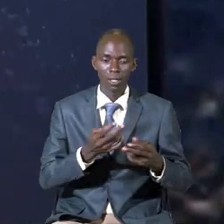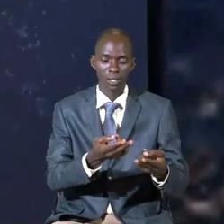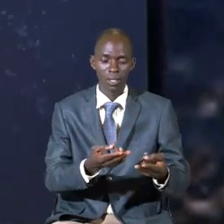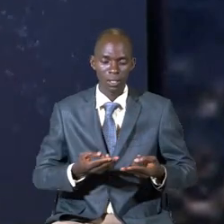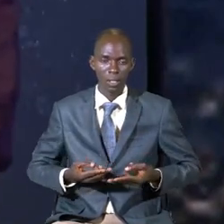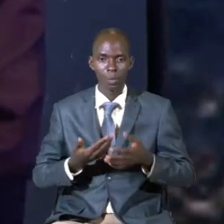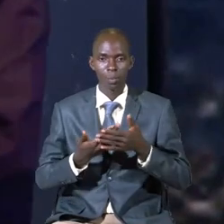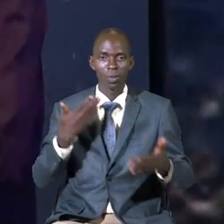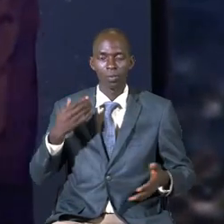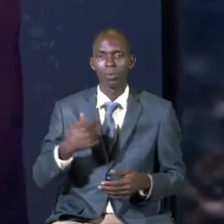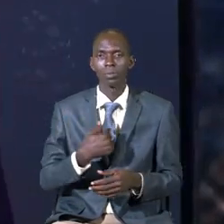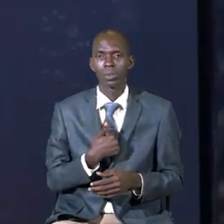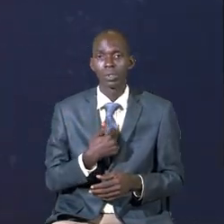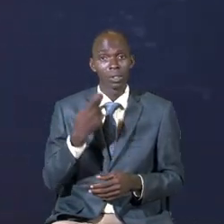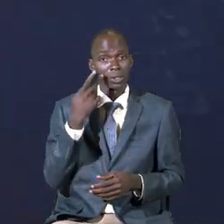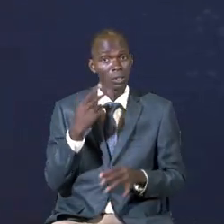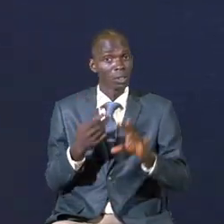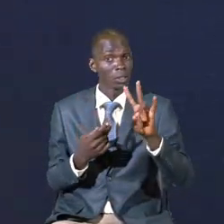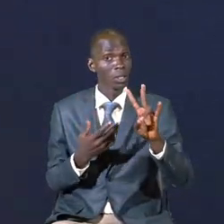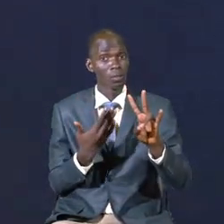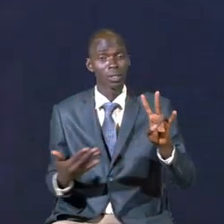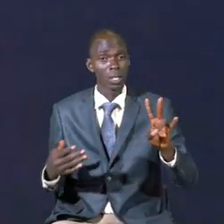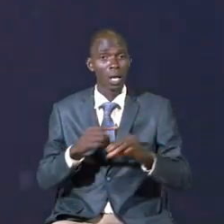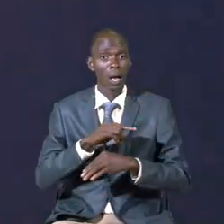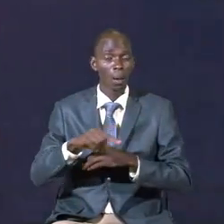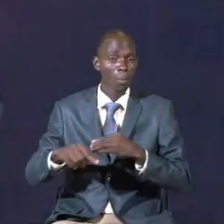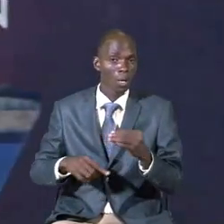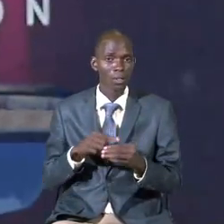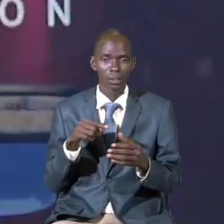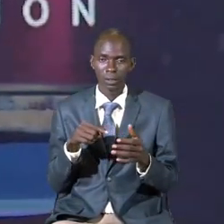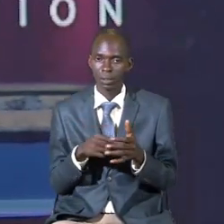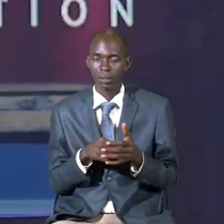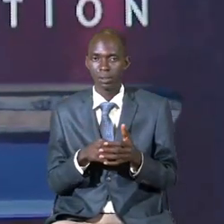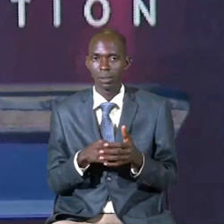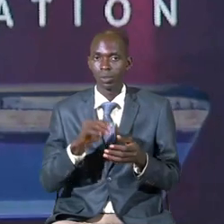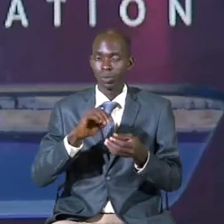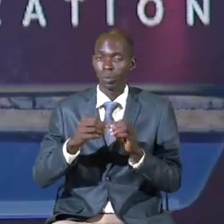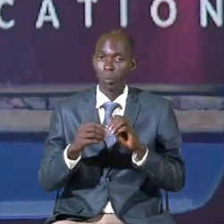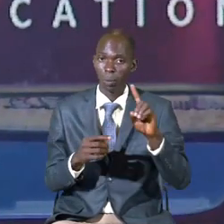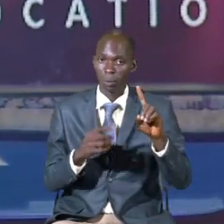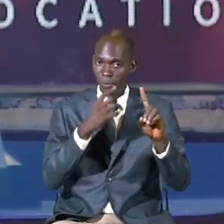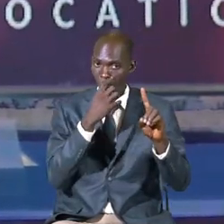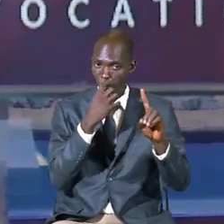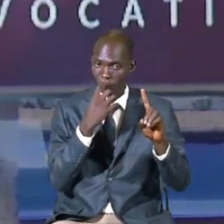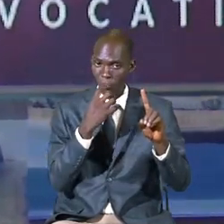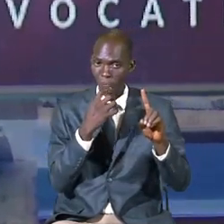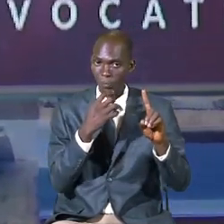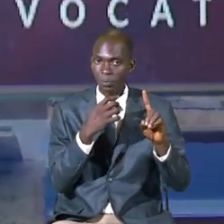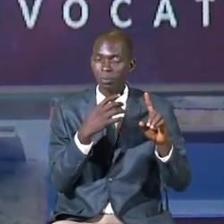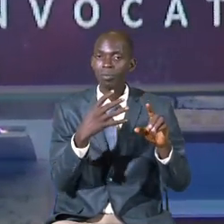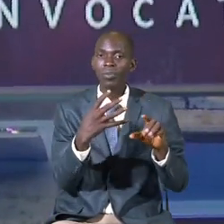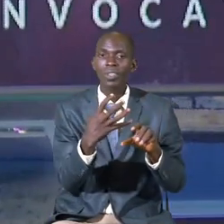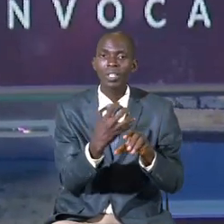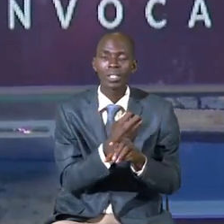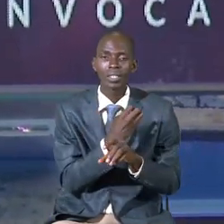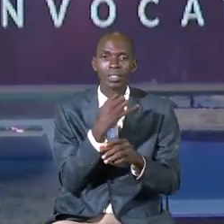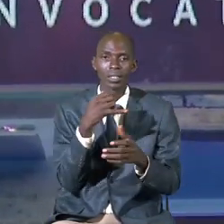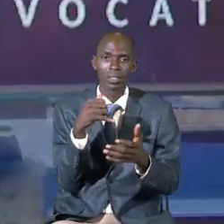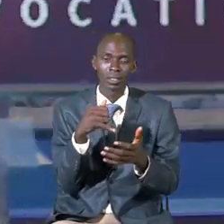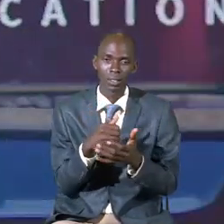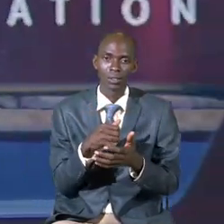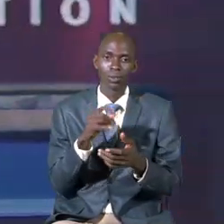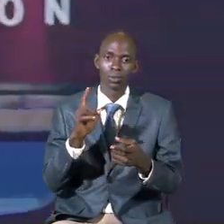now seven things about this number one take each to heart